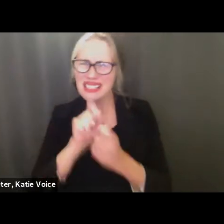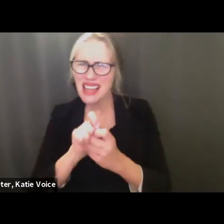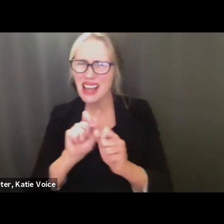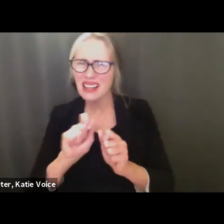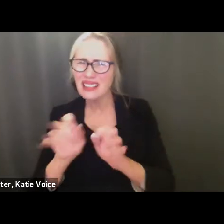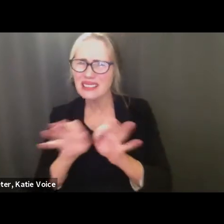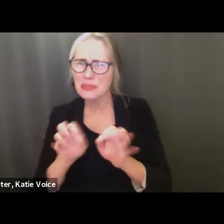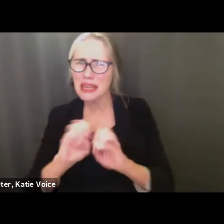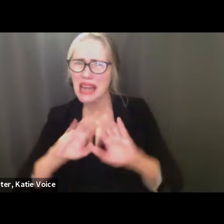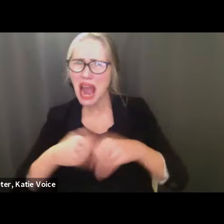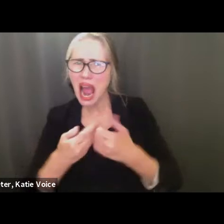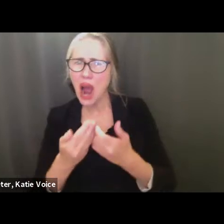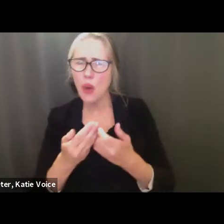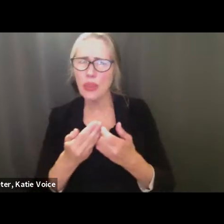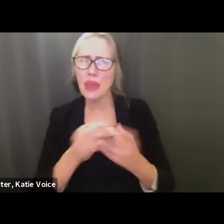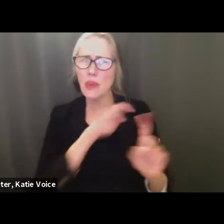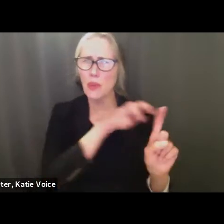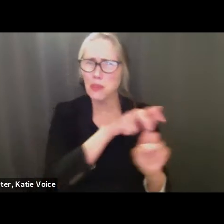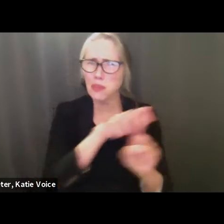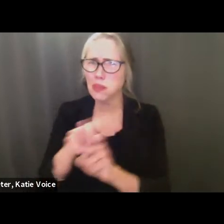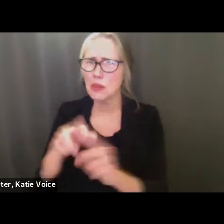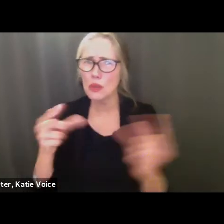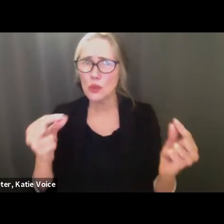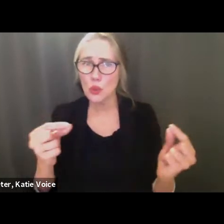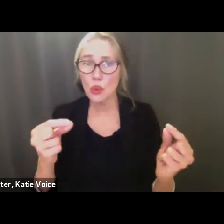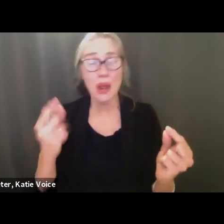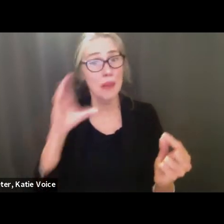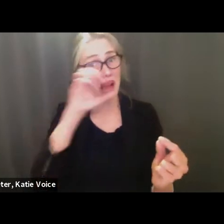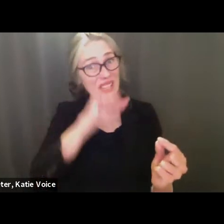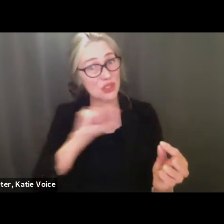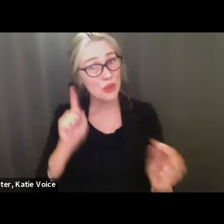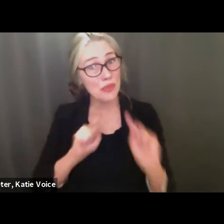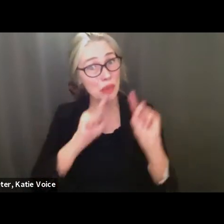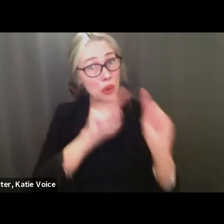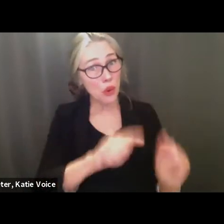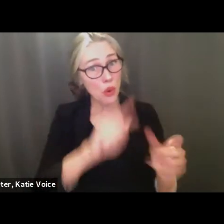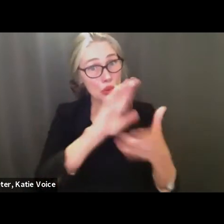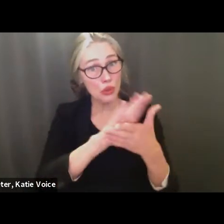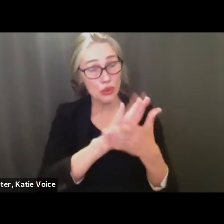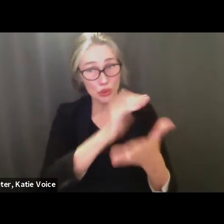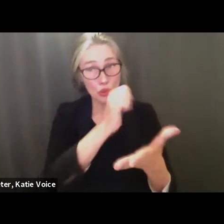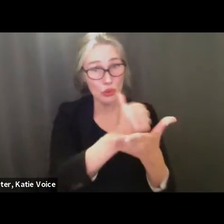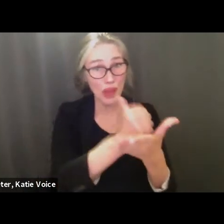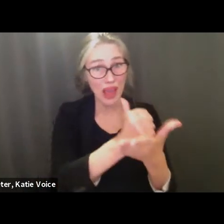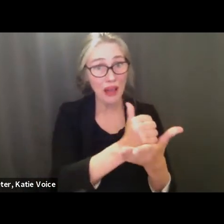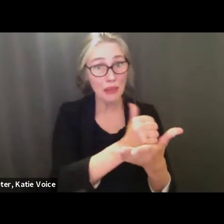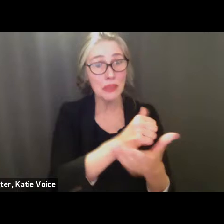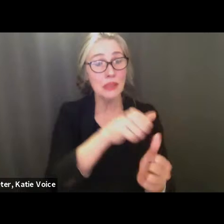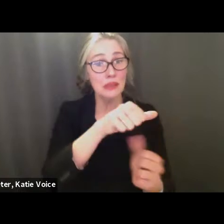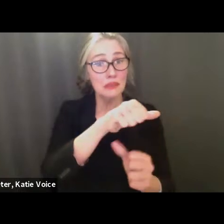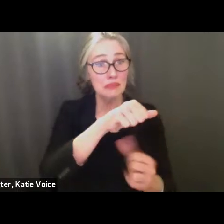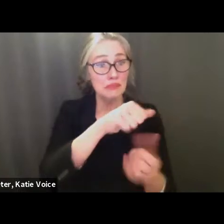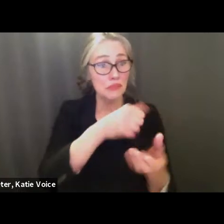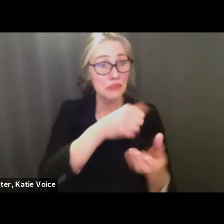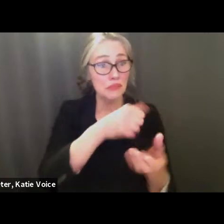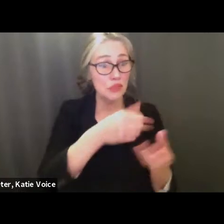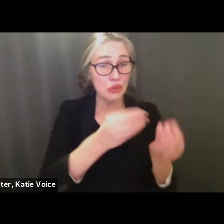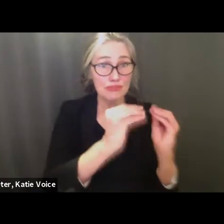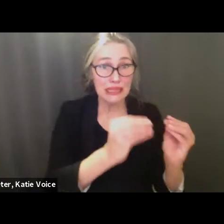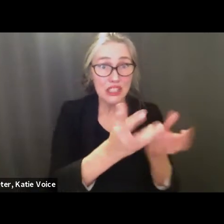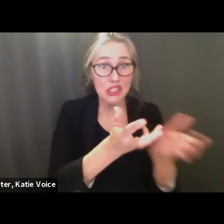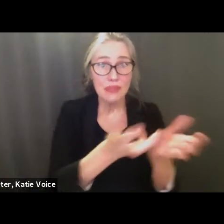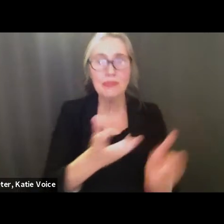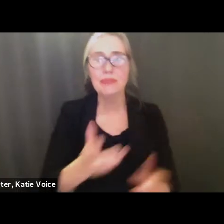person will be, I'm assuming this person will be helping the school sites as well. Yeah, that's a great question. The majority